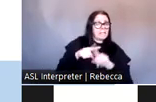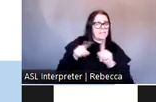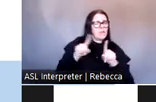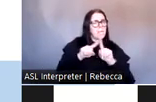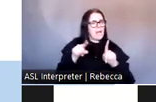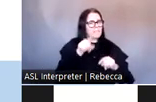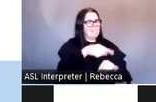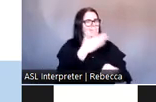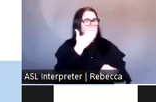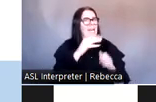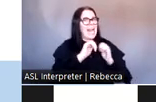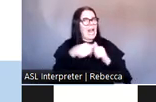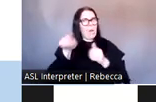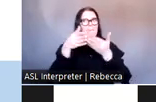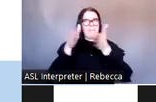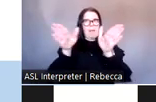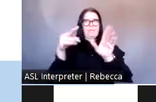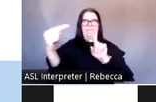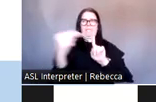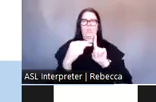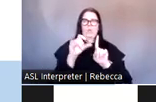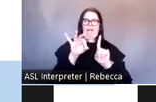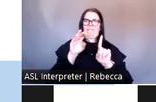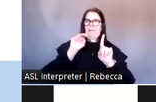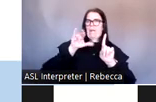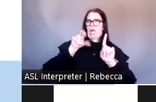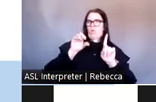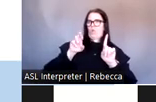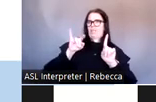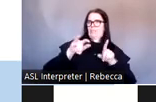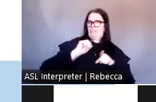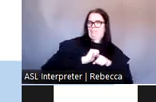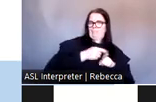them. I also wanted to mention